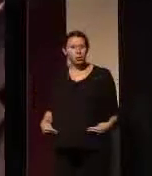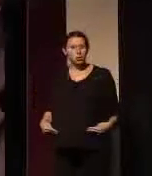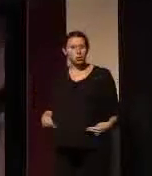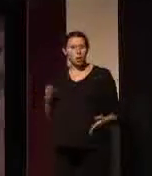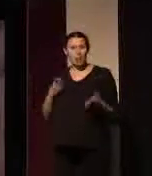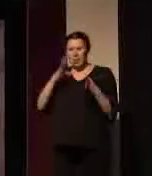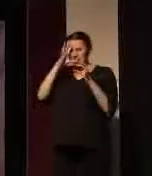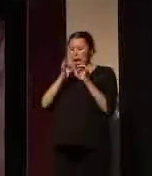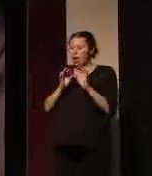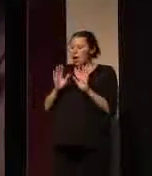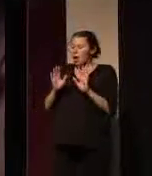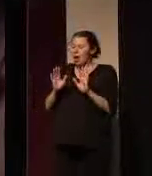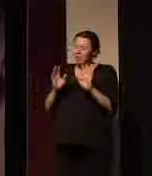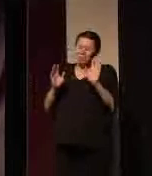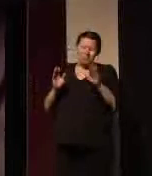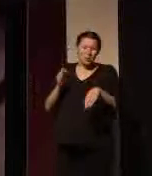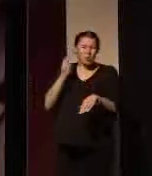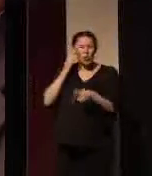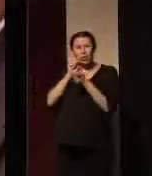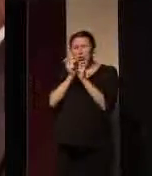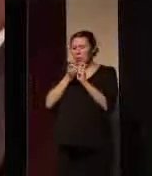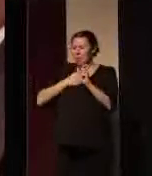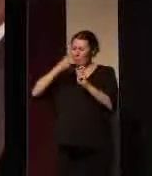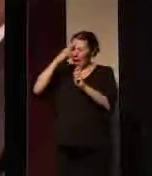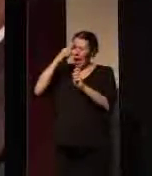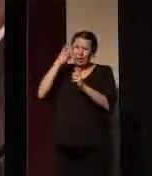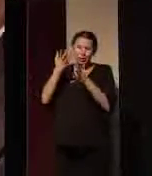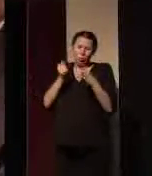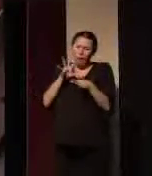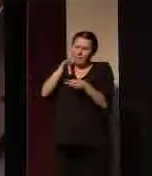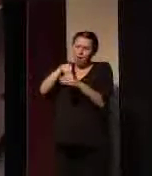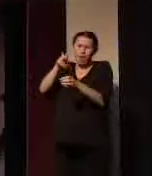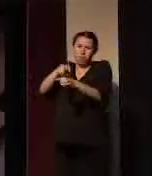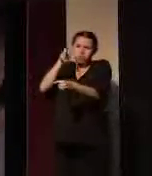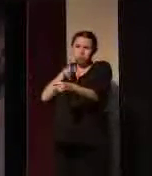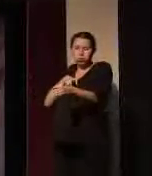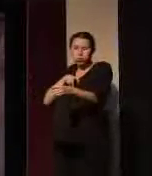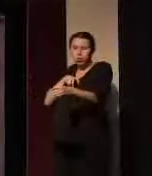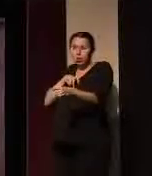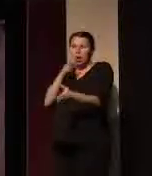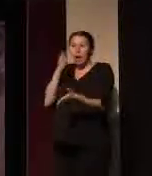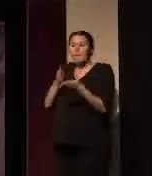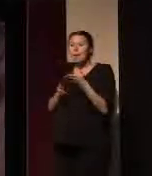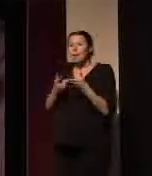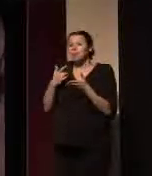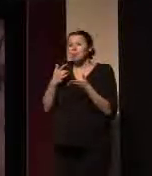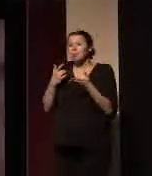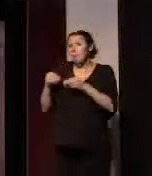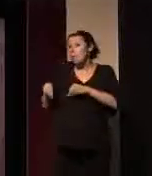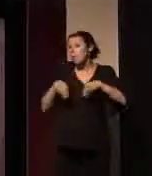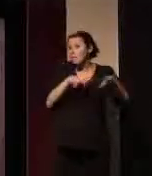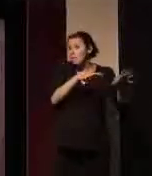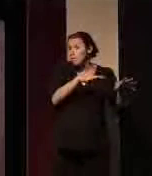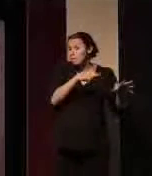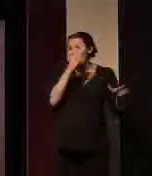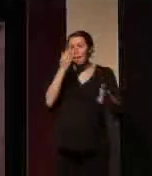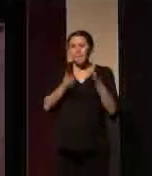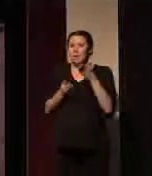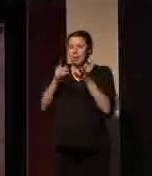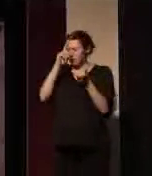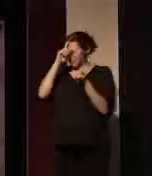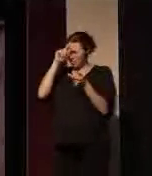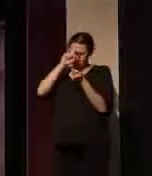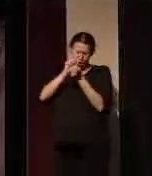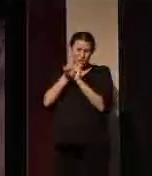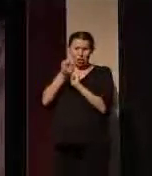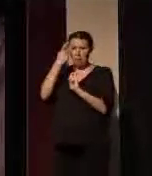I don't want to get involved in this case. Or maybe you just sort of fall out of touch. Maybe you move. Maybe you just change your mind and say, this